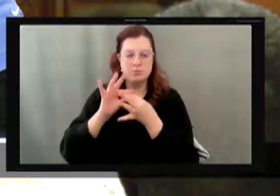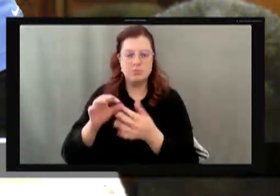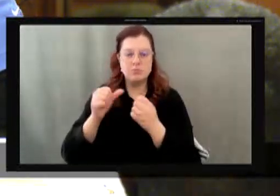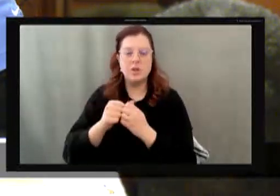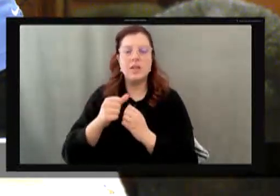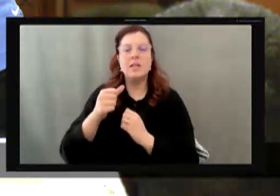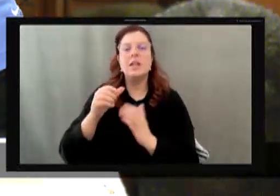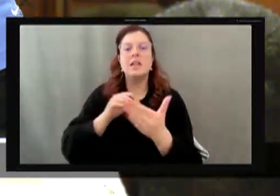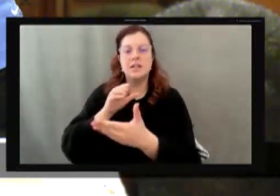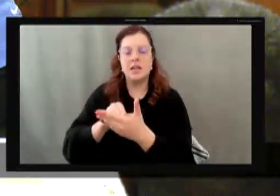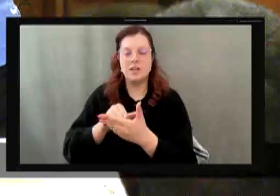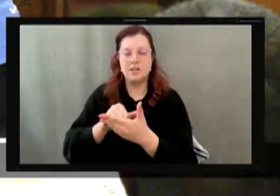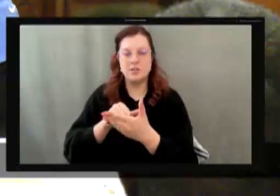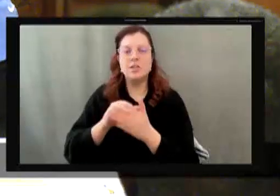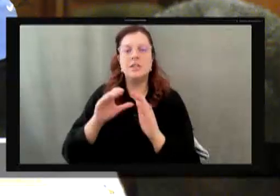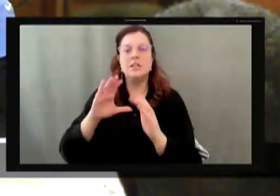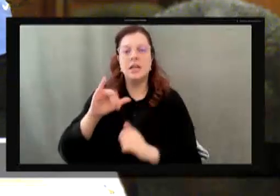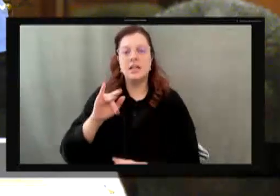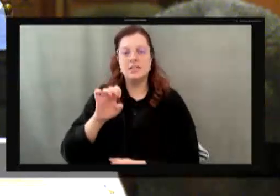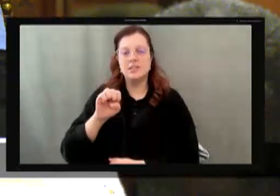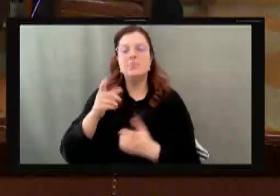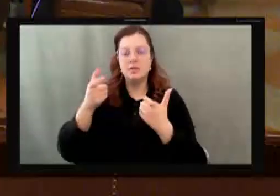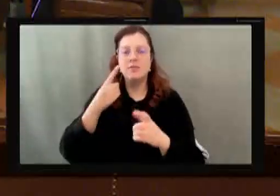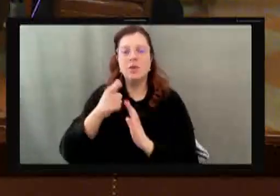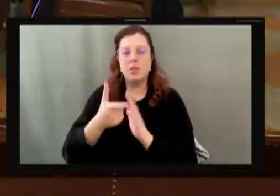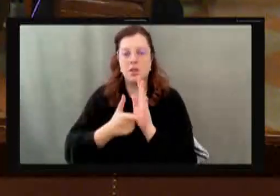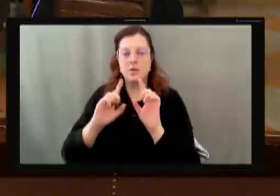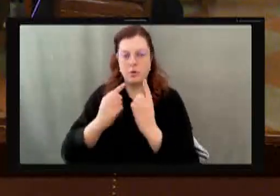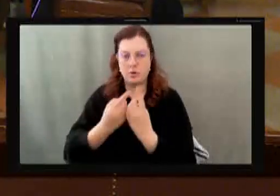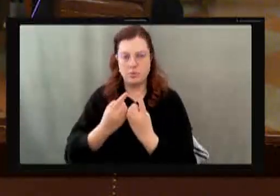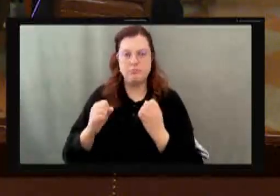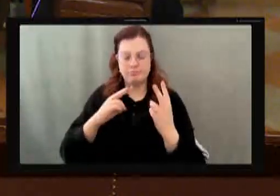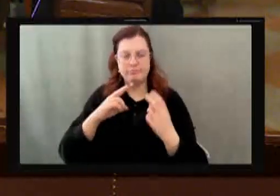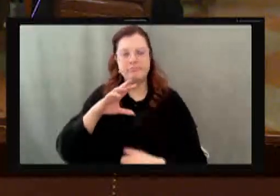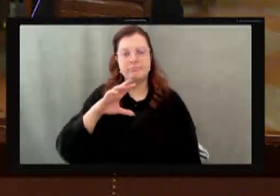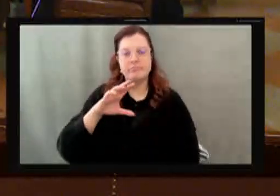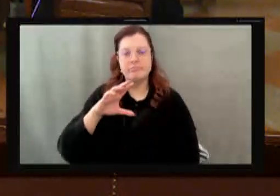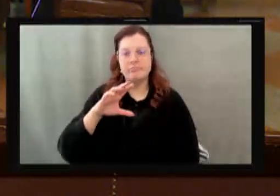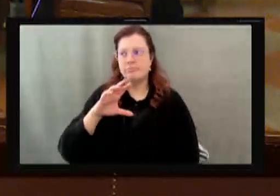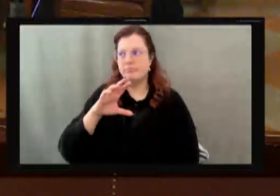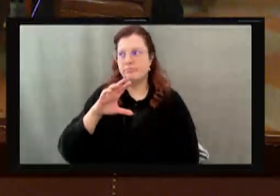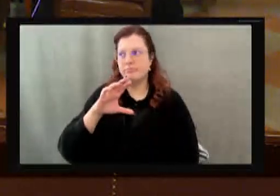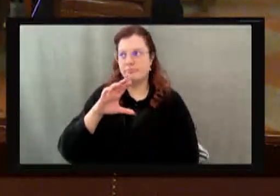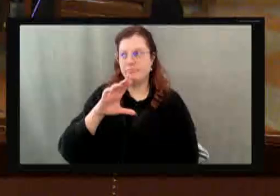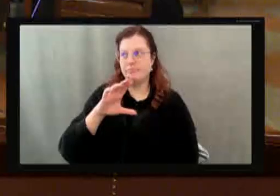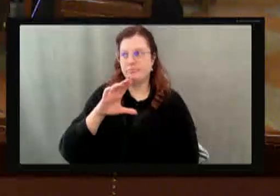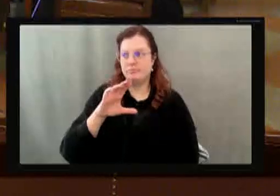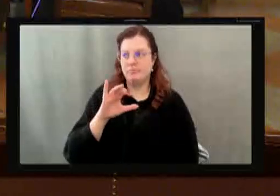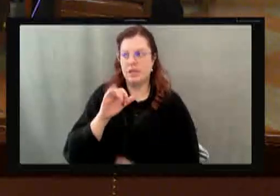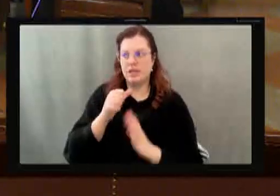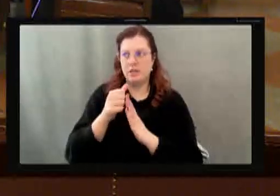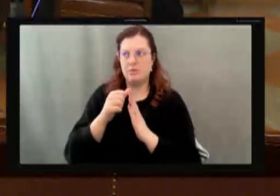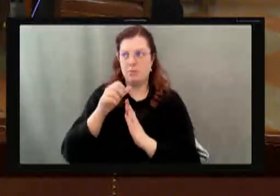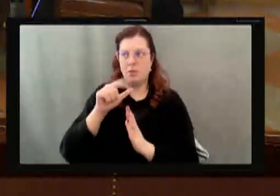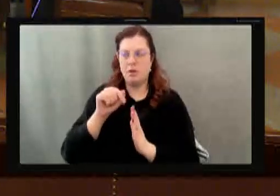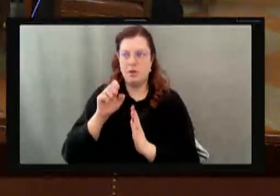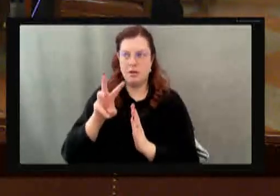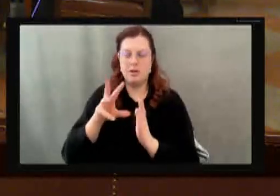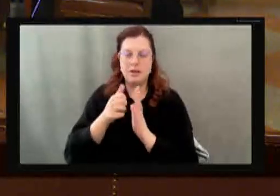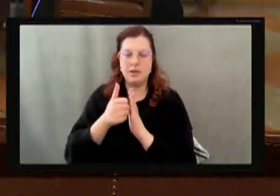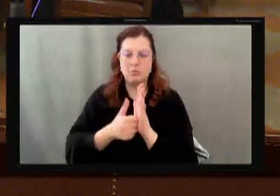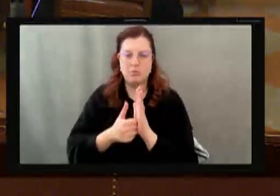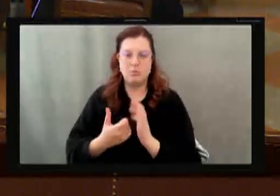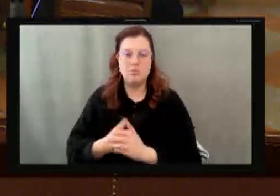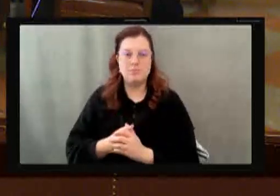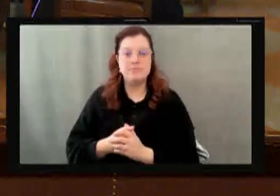department by updating the applicable code account. Motion to approve. Second. Second. Discussion?